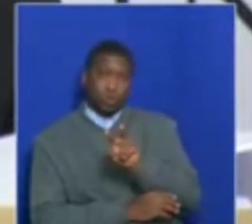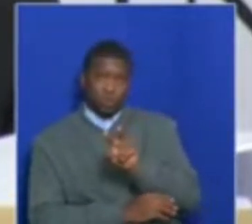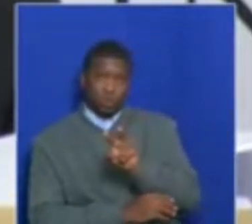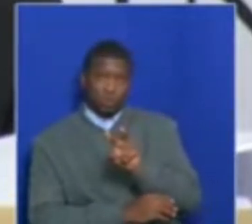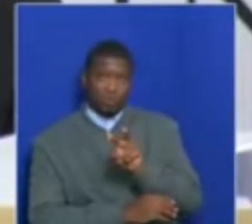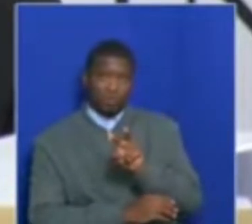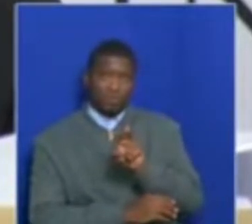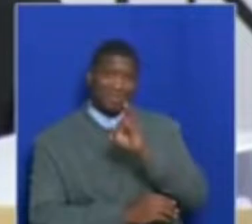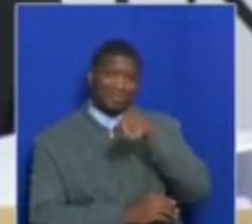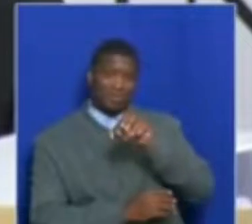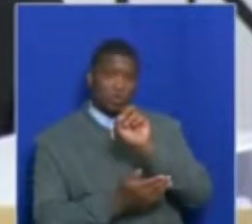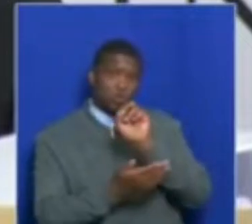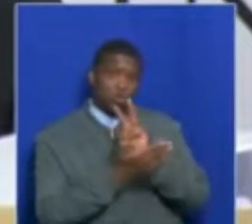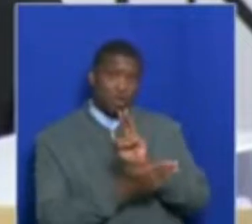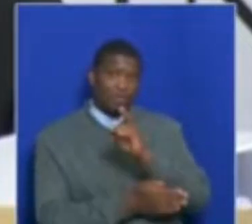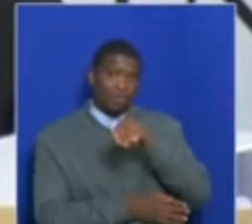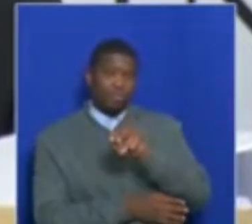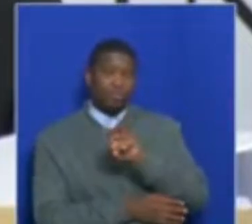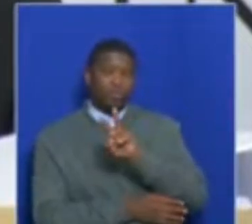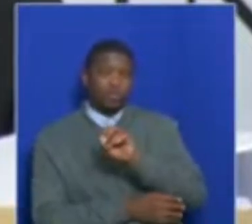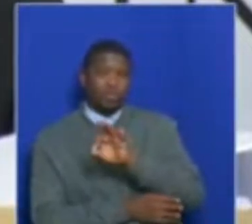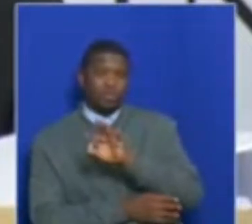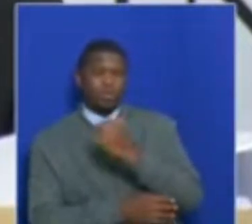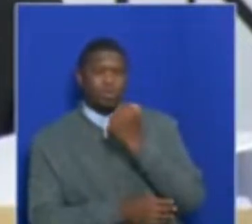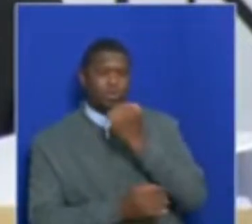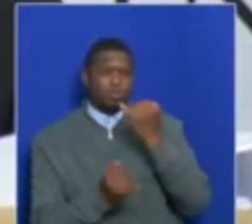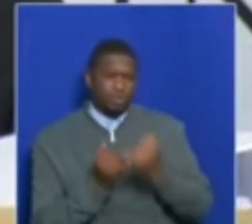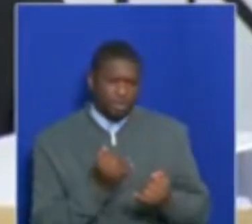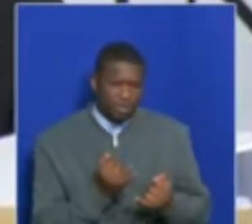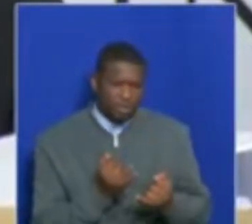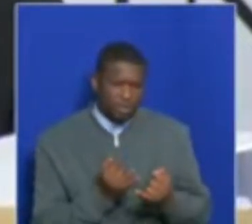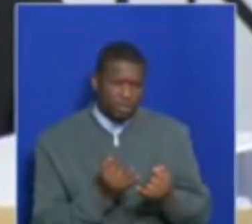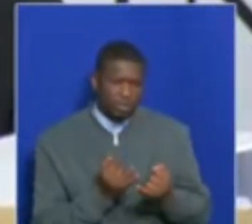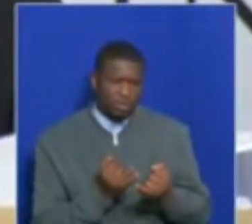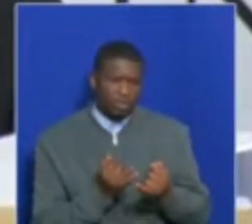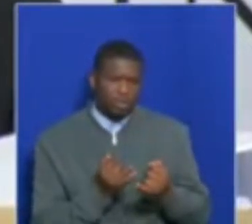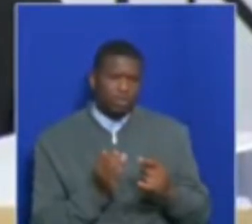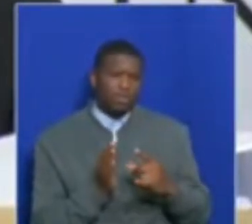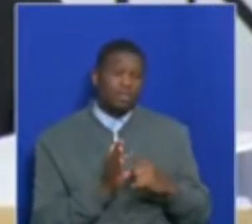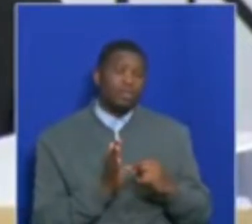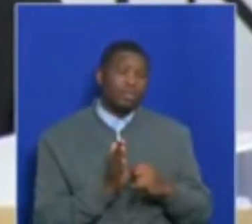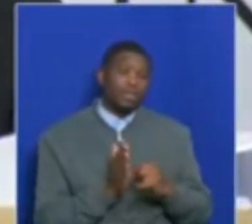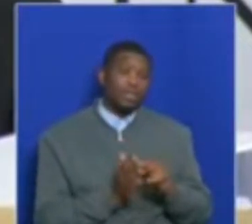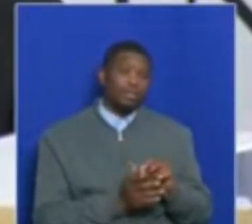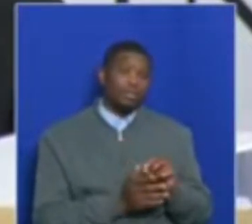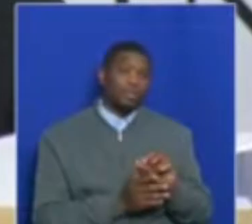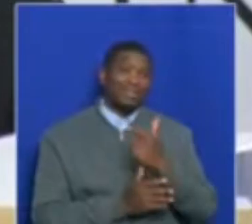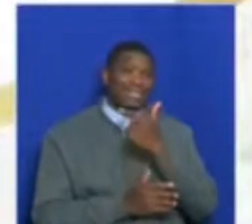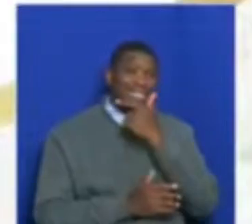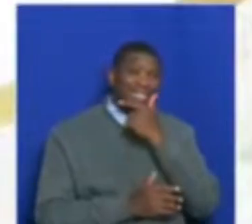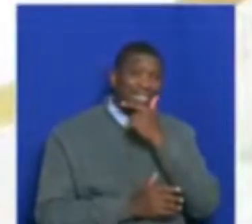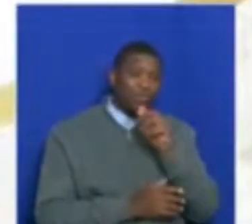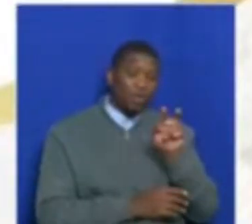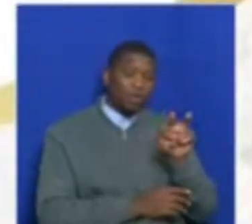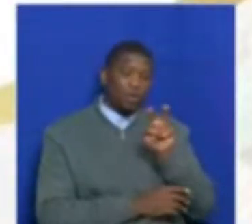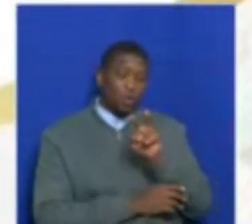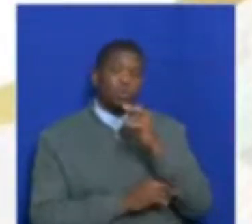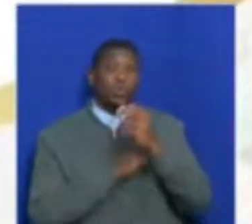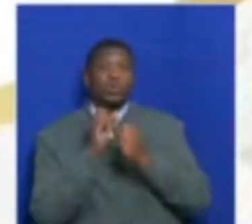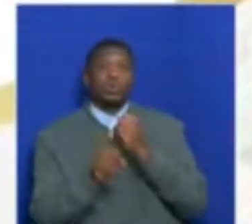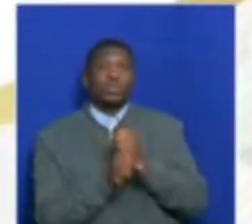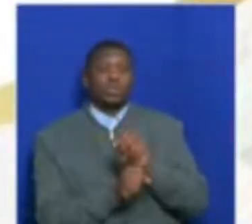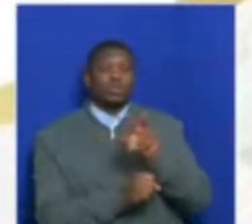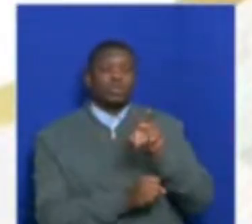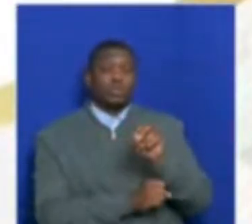12/2023. The 23rd of December 2022. It